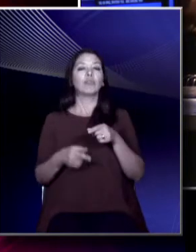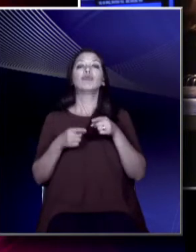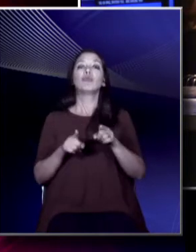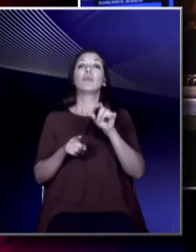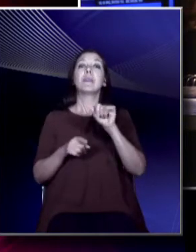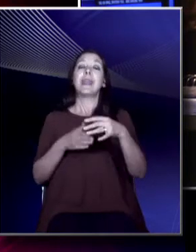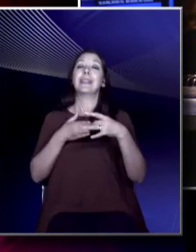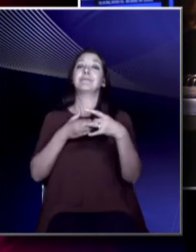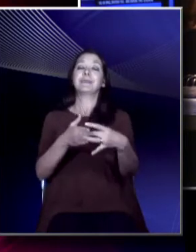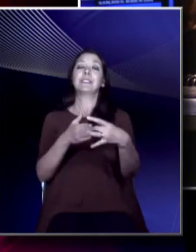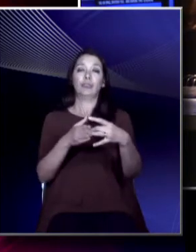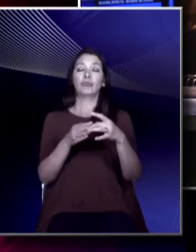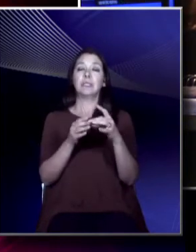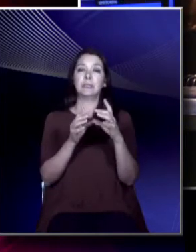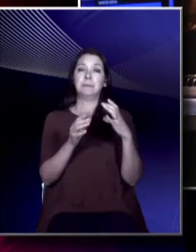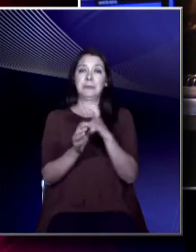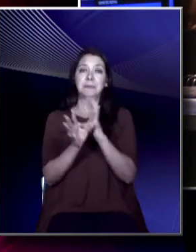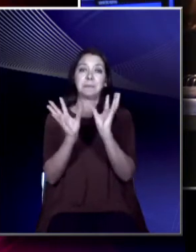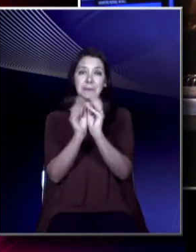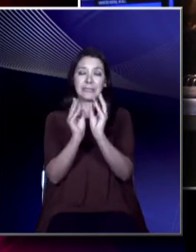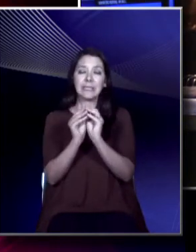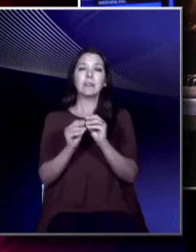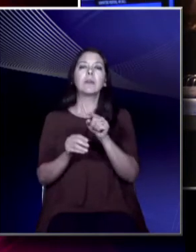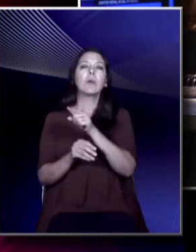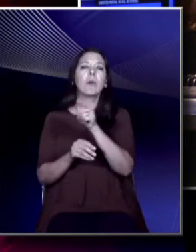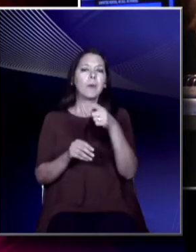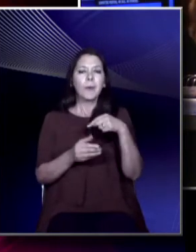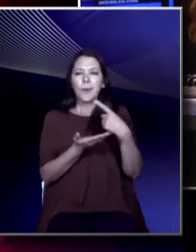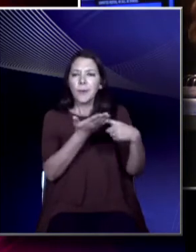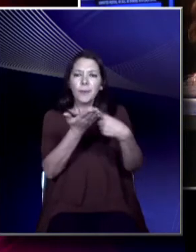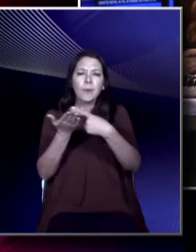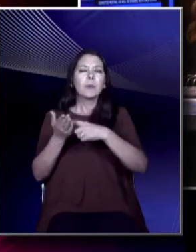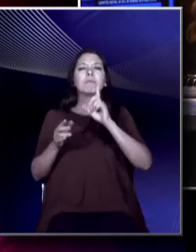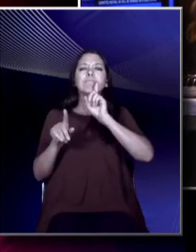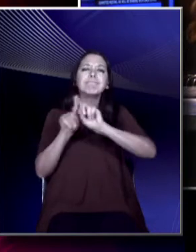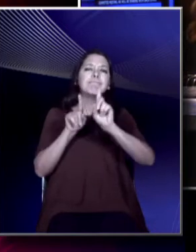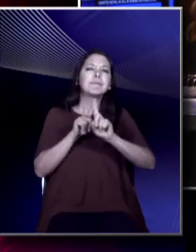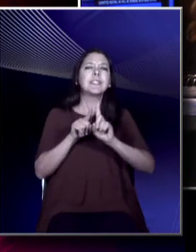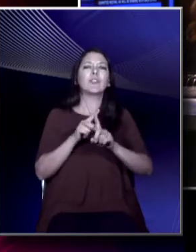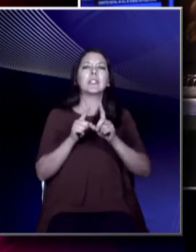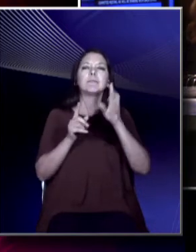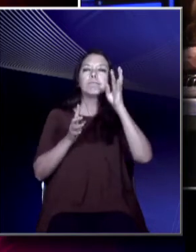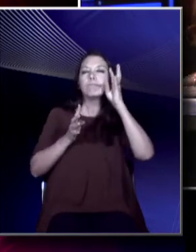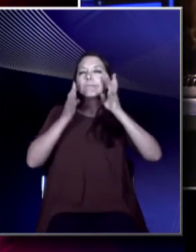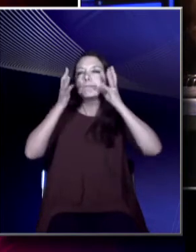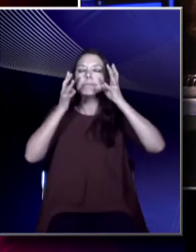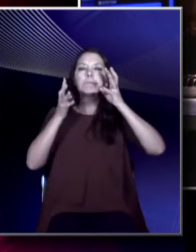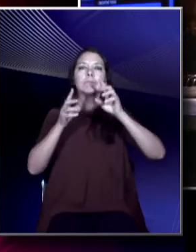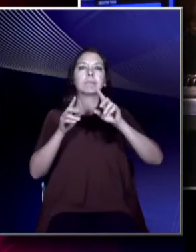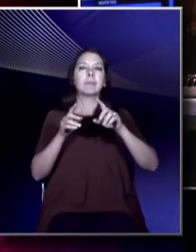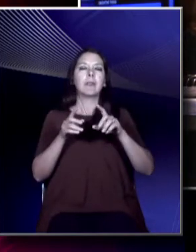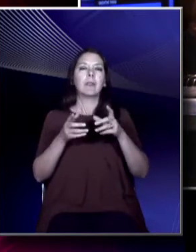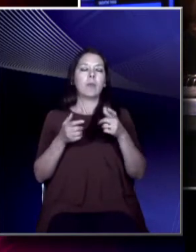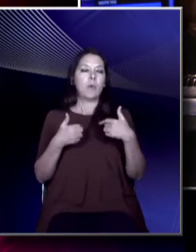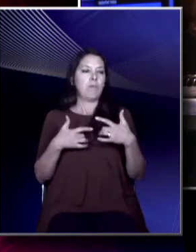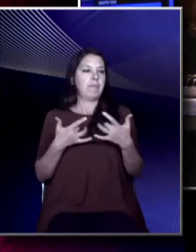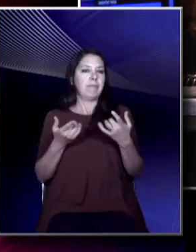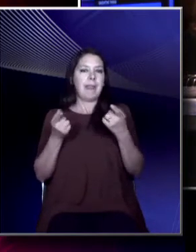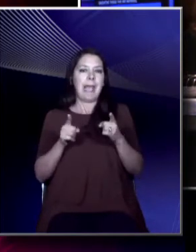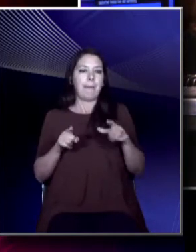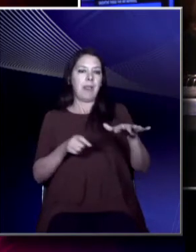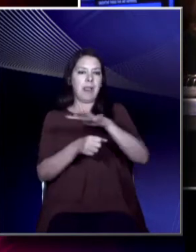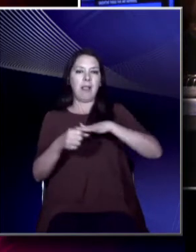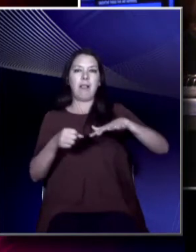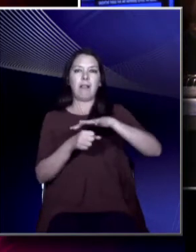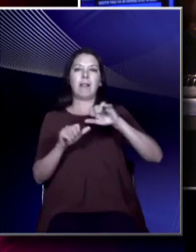committee meeting, we will be sharing with each other innovative things that are happening within the